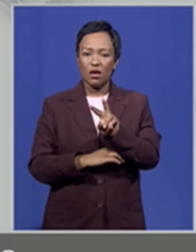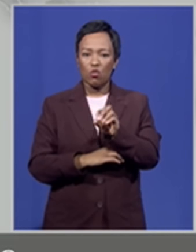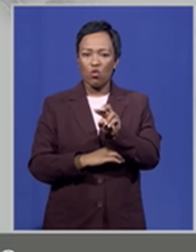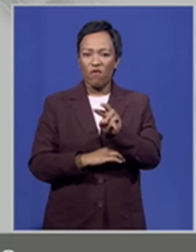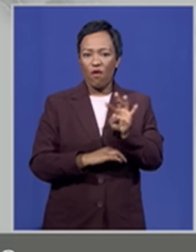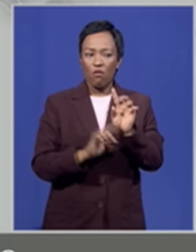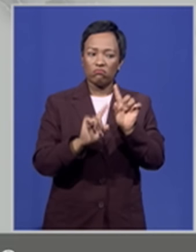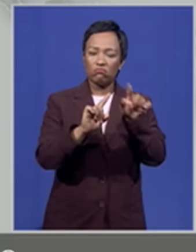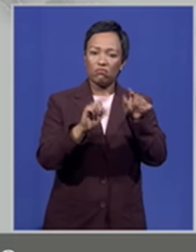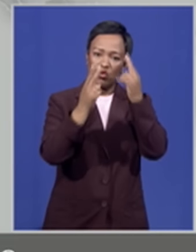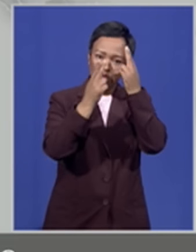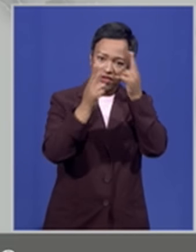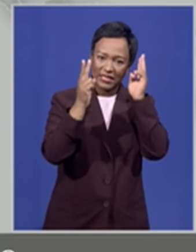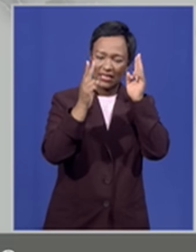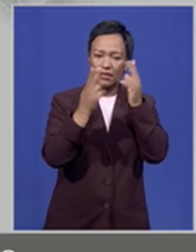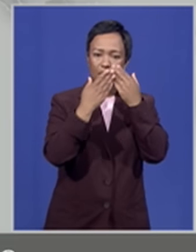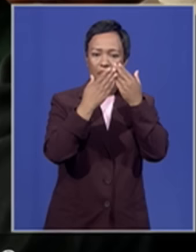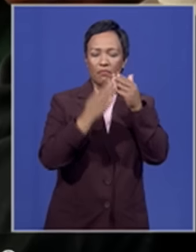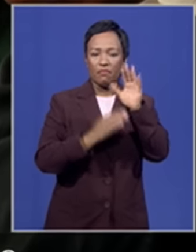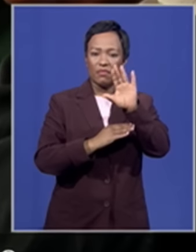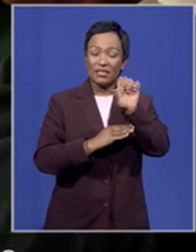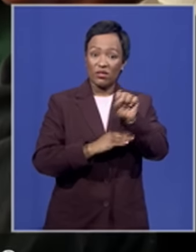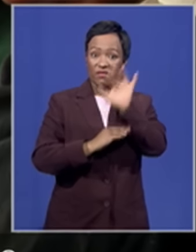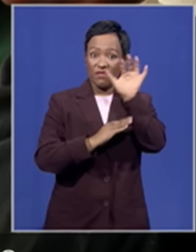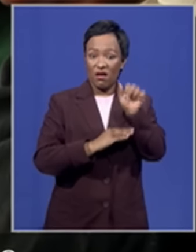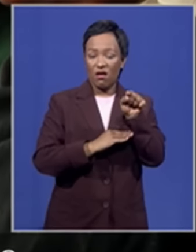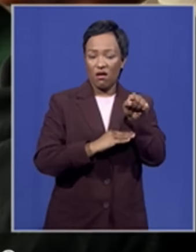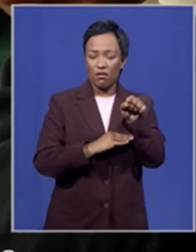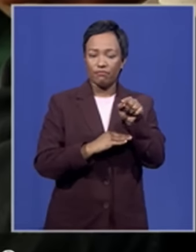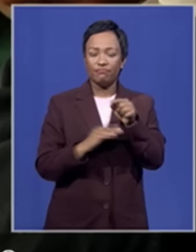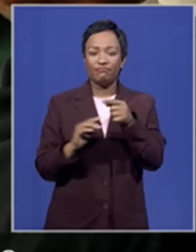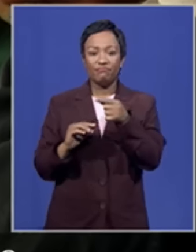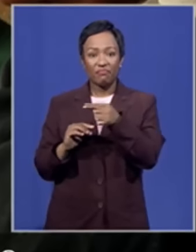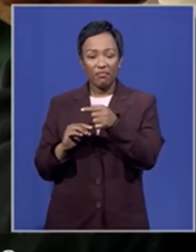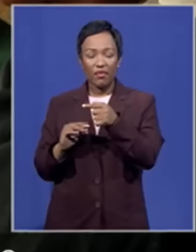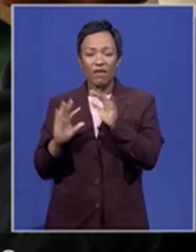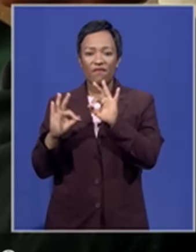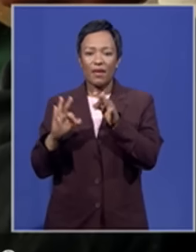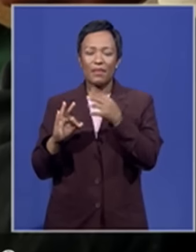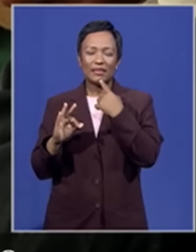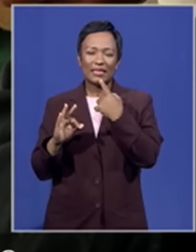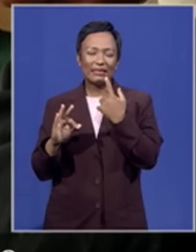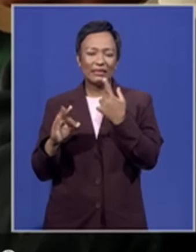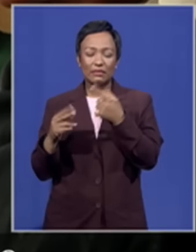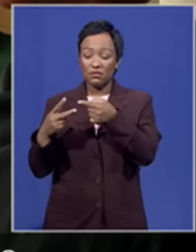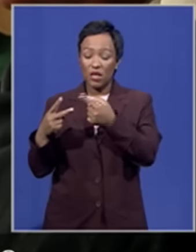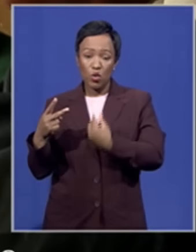ithutela University ya Afrika Borwa. Ba lapa ba re ba latlhegetswe ka ge baswa ba be ba ena